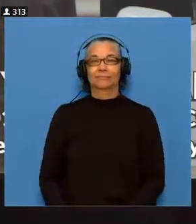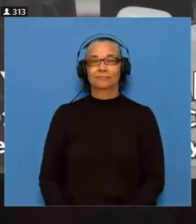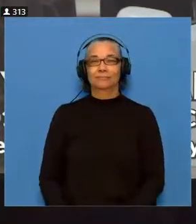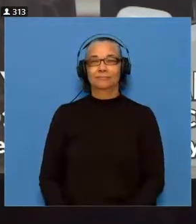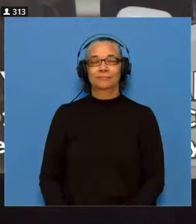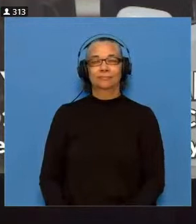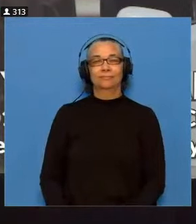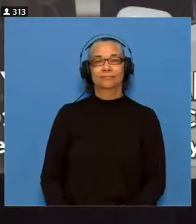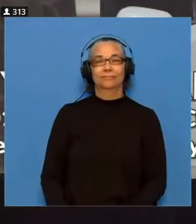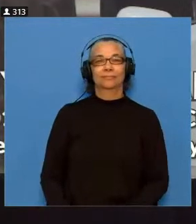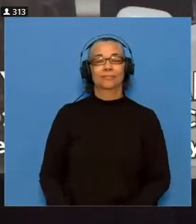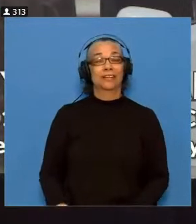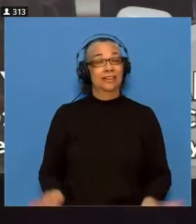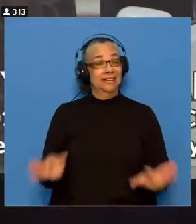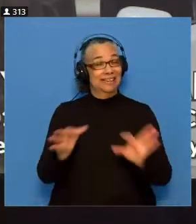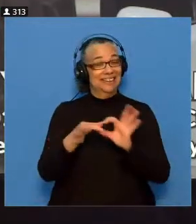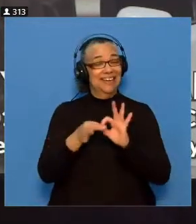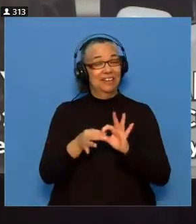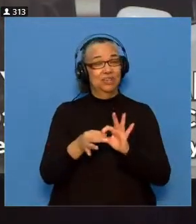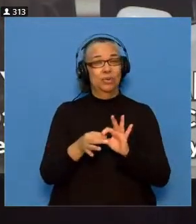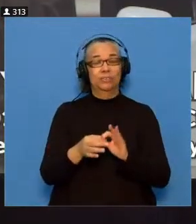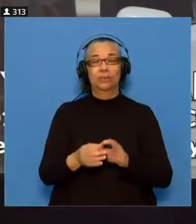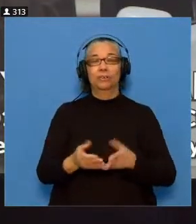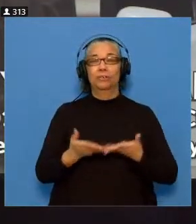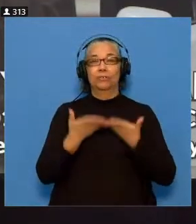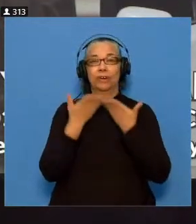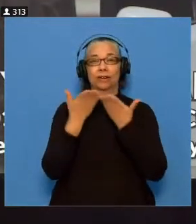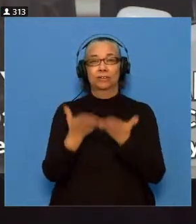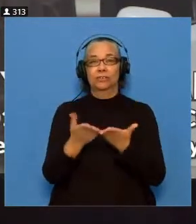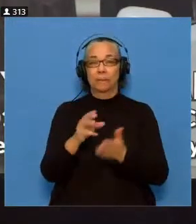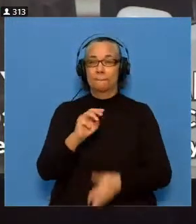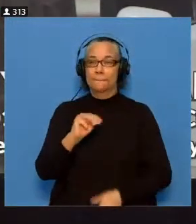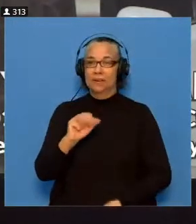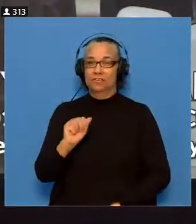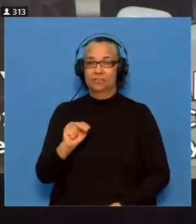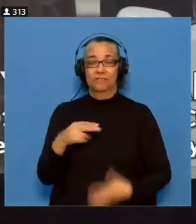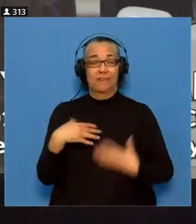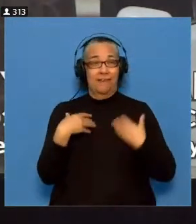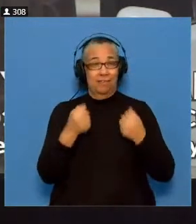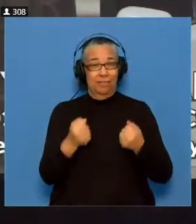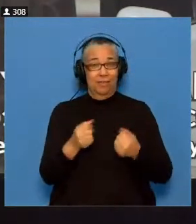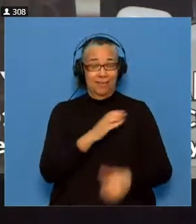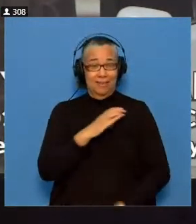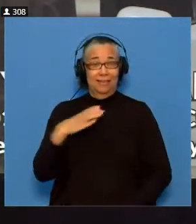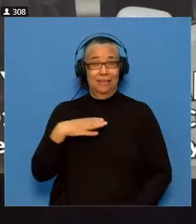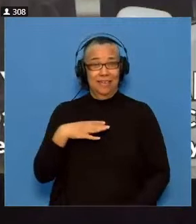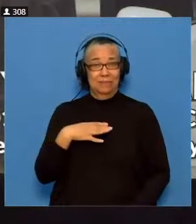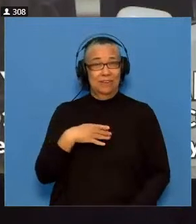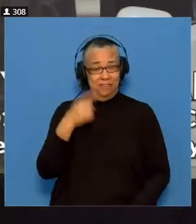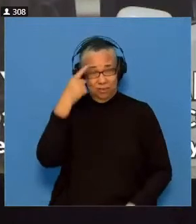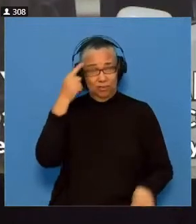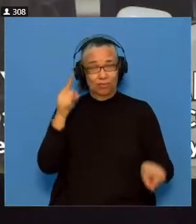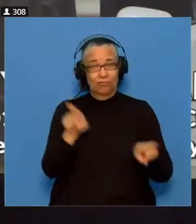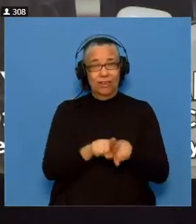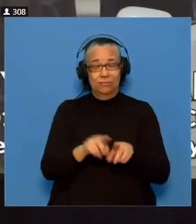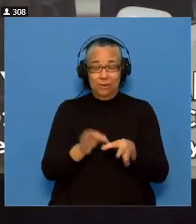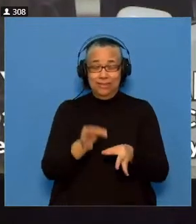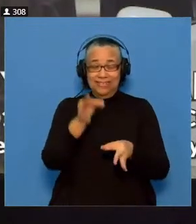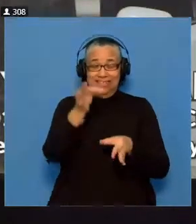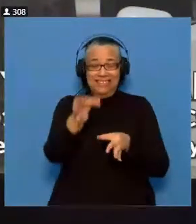In line with the recommendations for the Ministry of Health, the cabinet has agreed to extend most of the